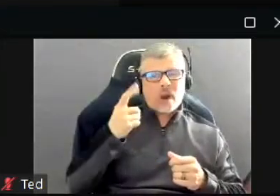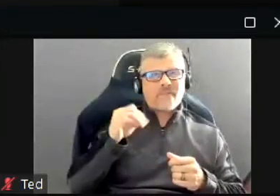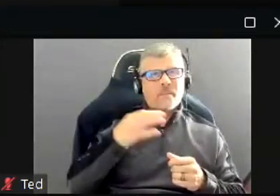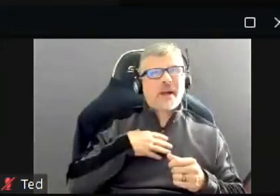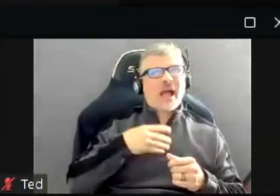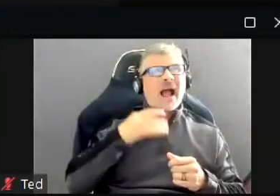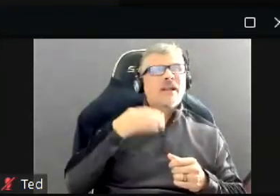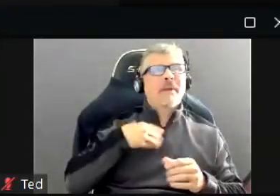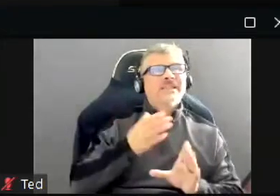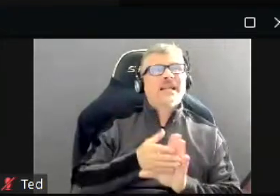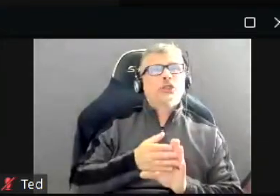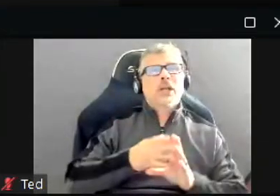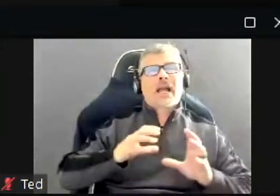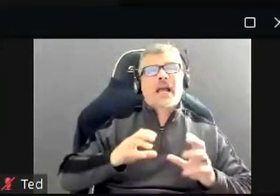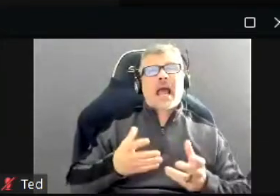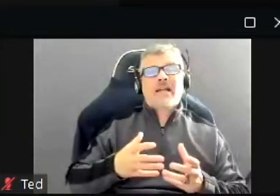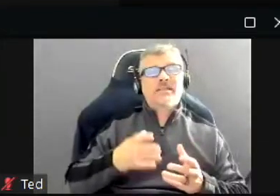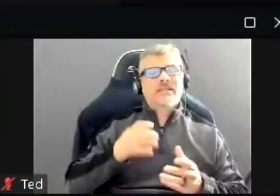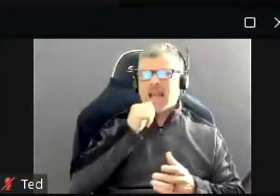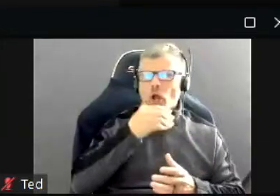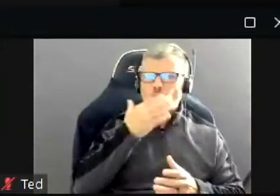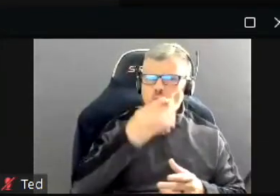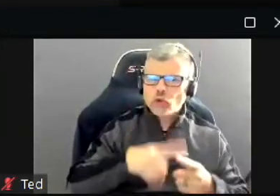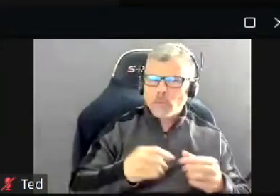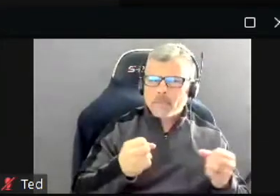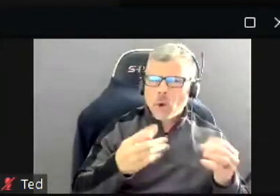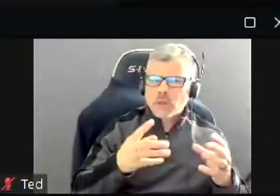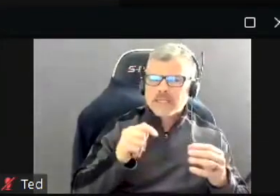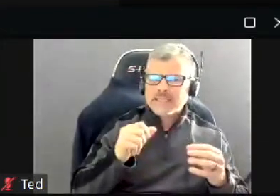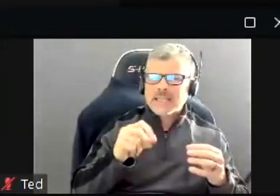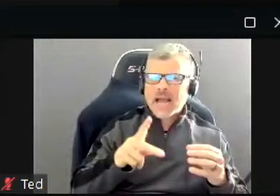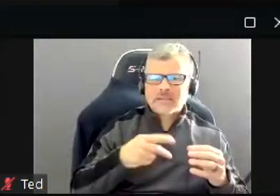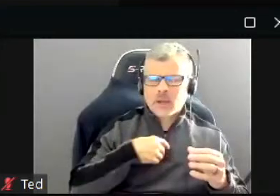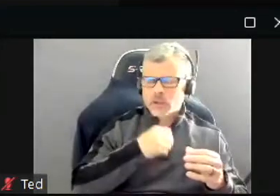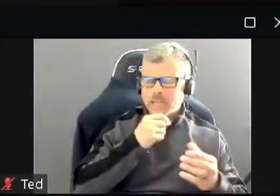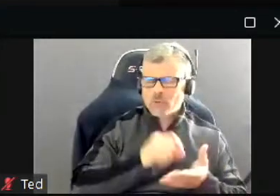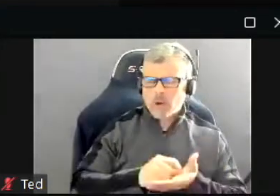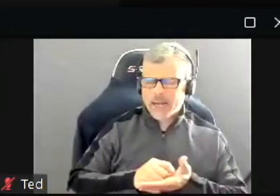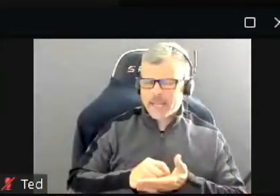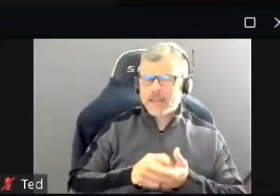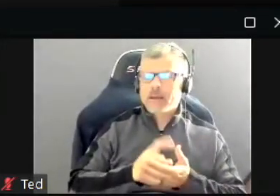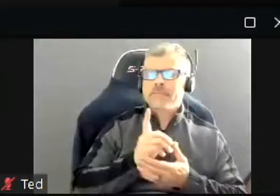learned that it really isn't good to multitask. So I wasn't writing while I was talking. No, I'm kidding.